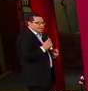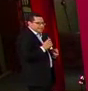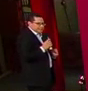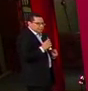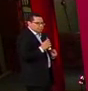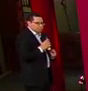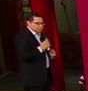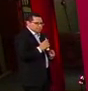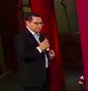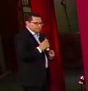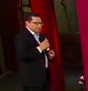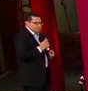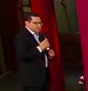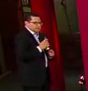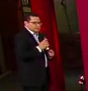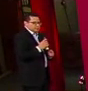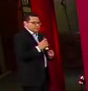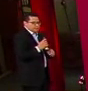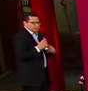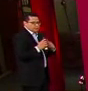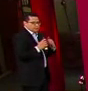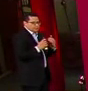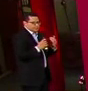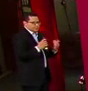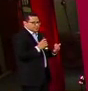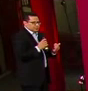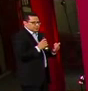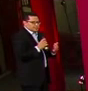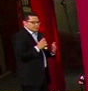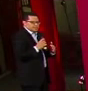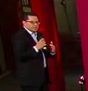recovered patient information.